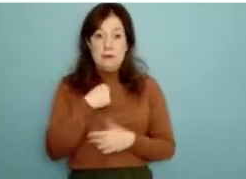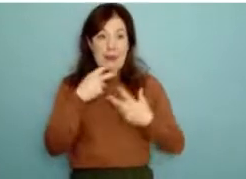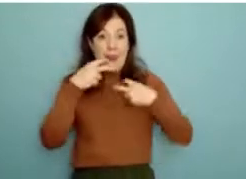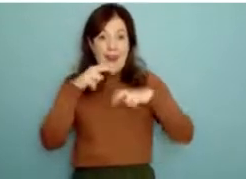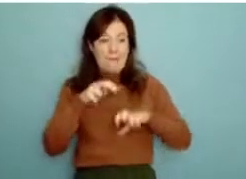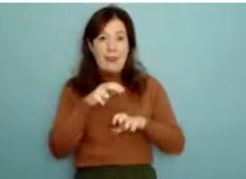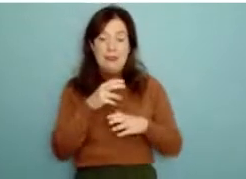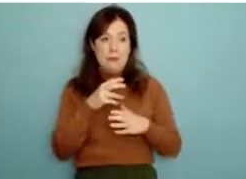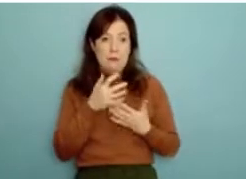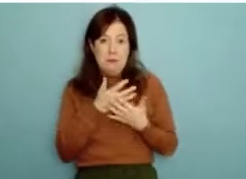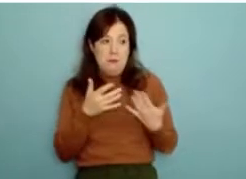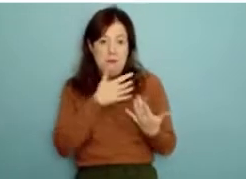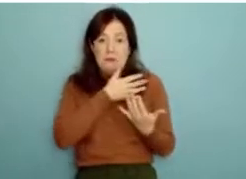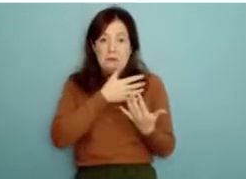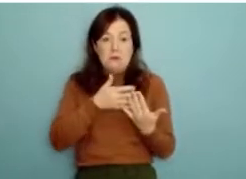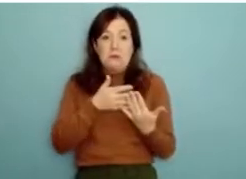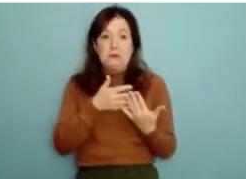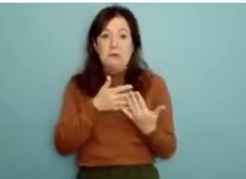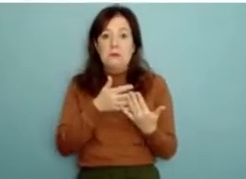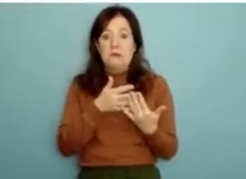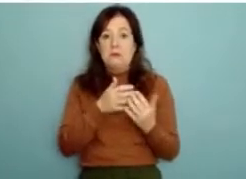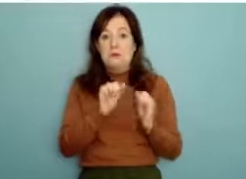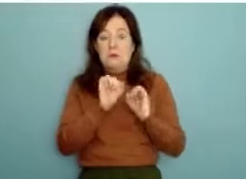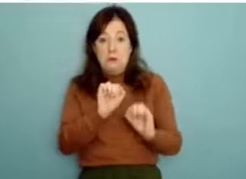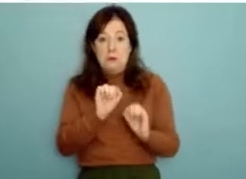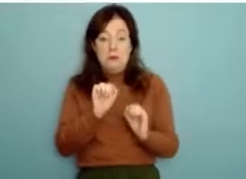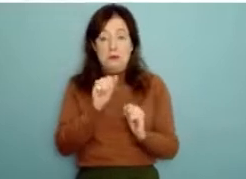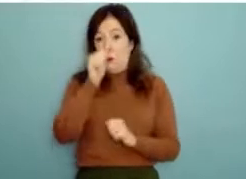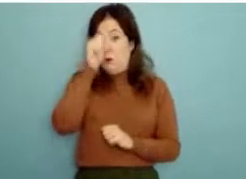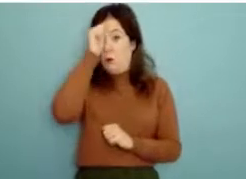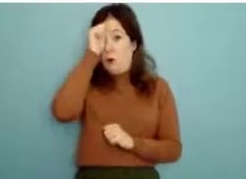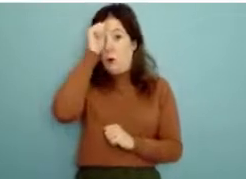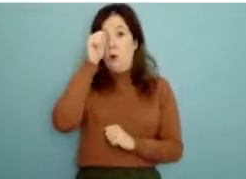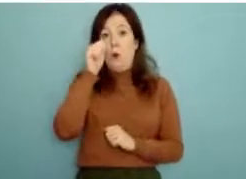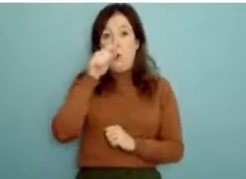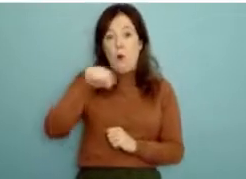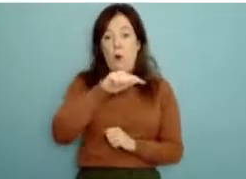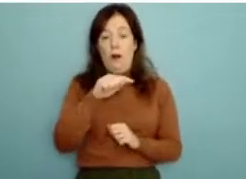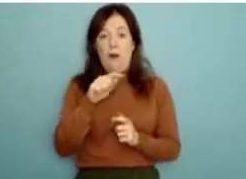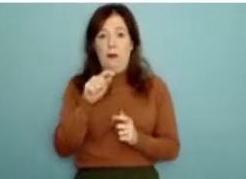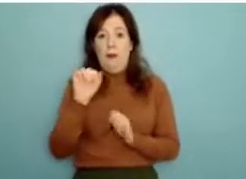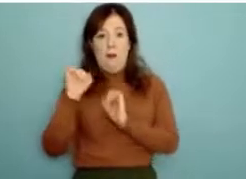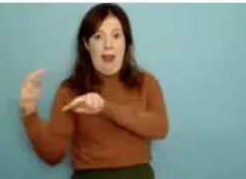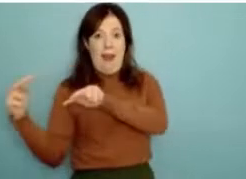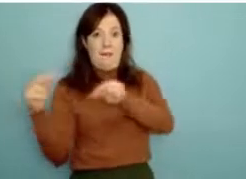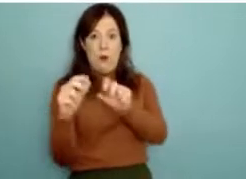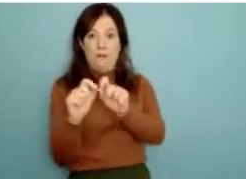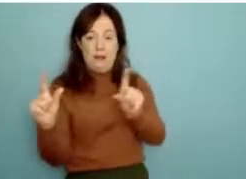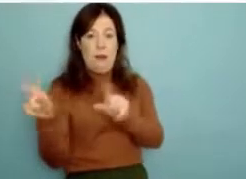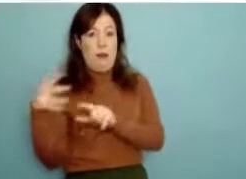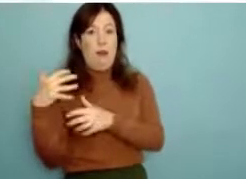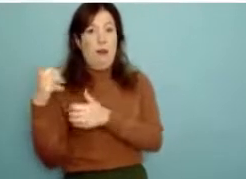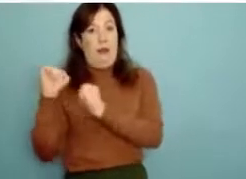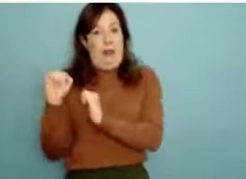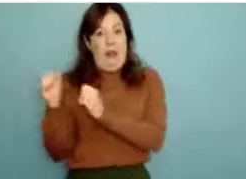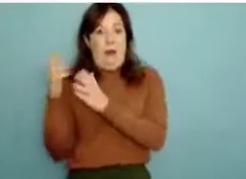with the group, I knew what their thoughts were in relation to when they were watching these videos. So having